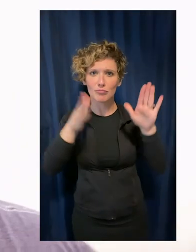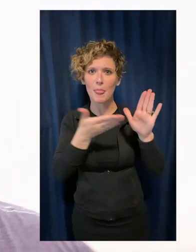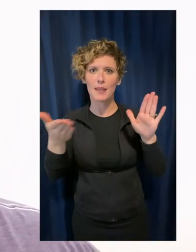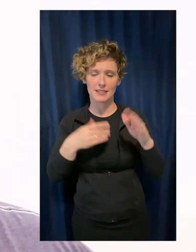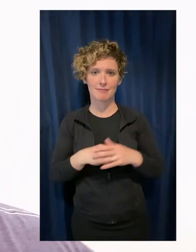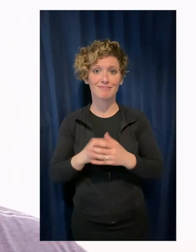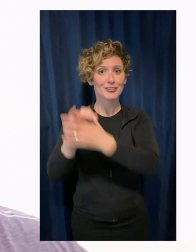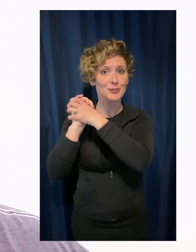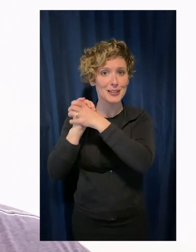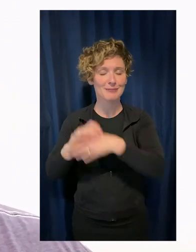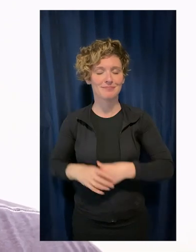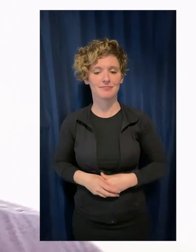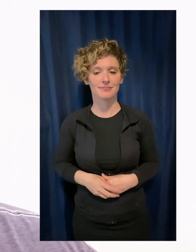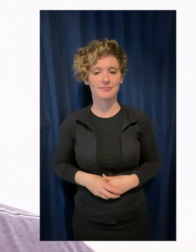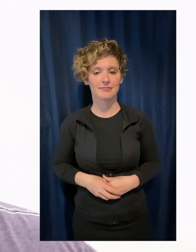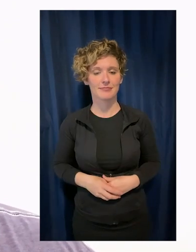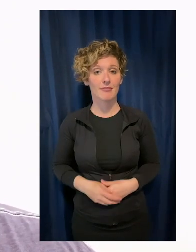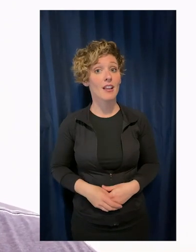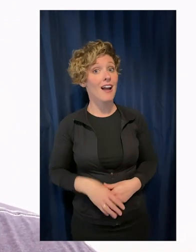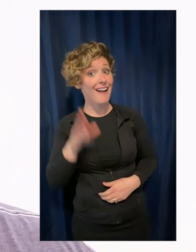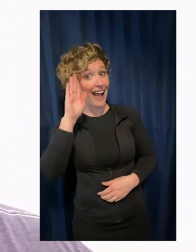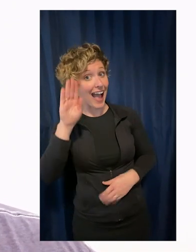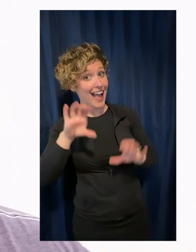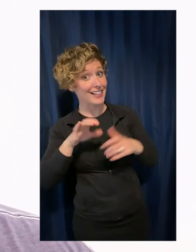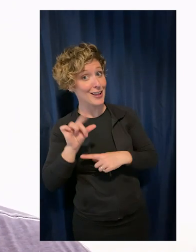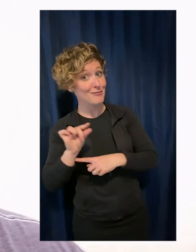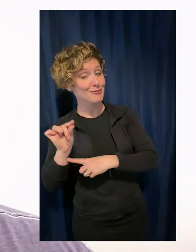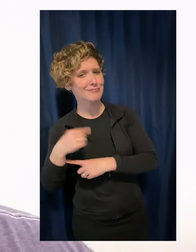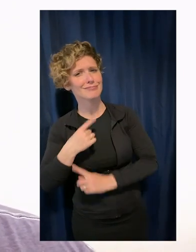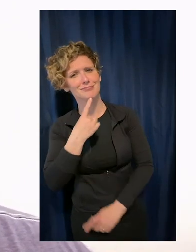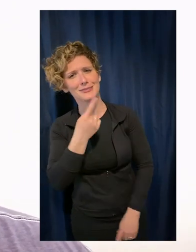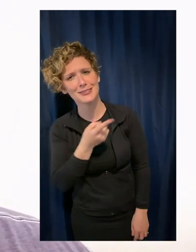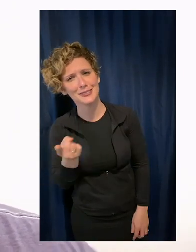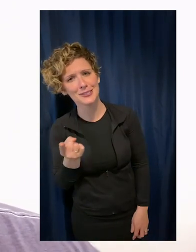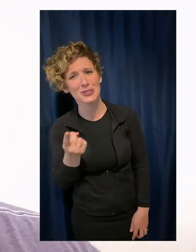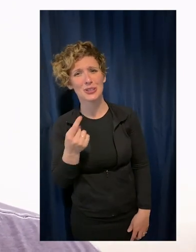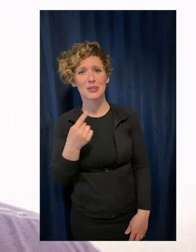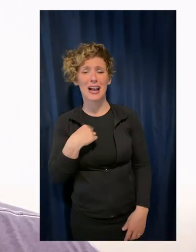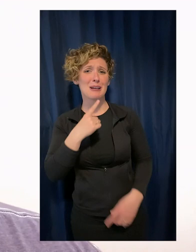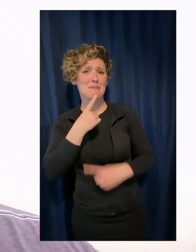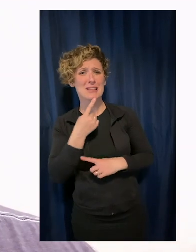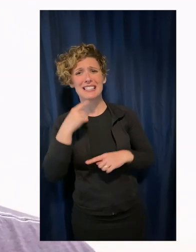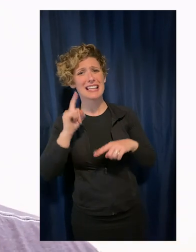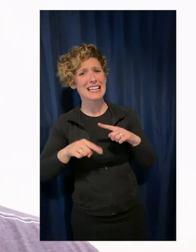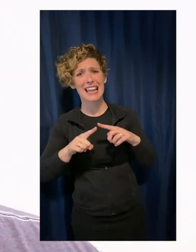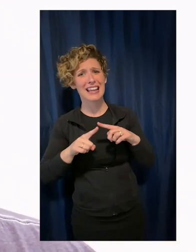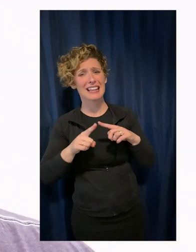Congratulations. What's up, class of 2020? I really miss you guys, and I miss the fact that I can't be there today to celebrate with